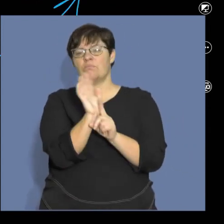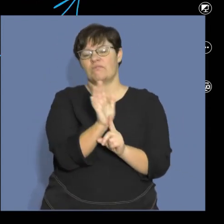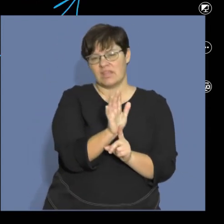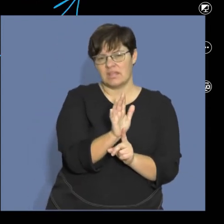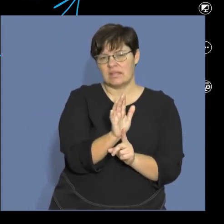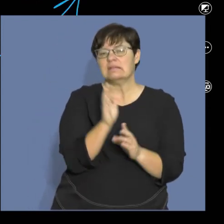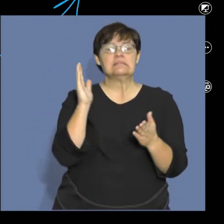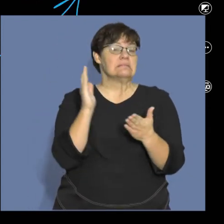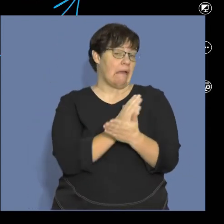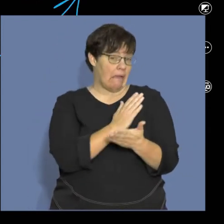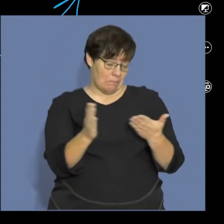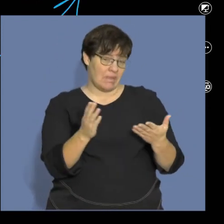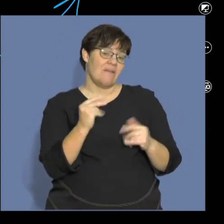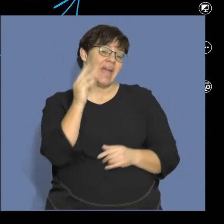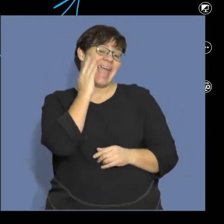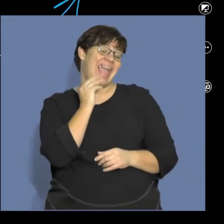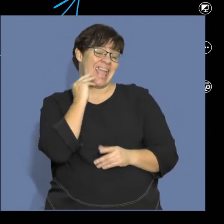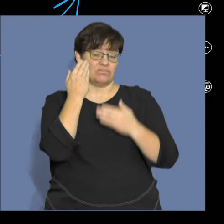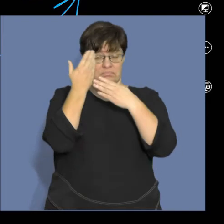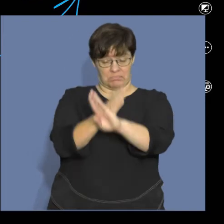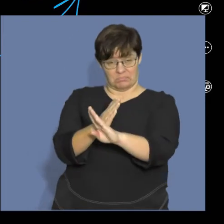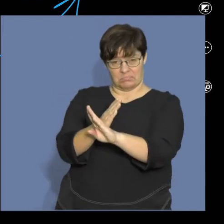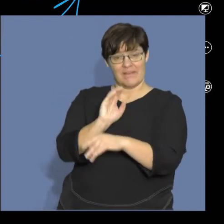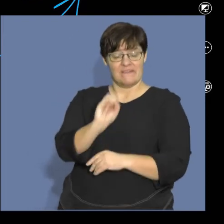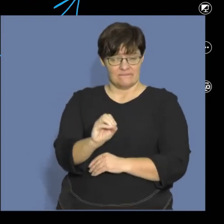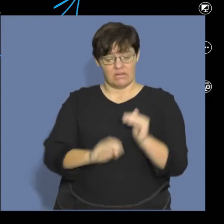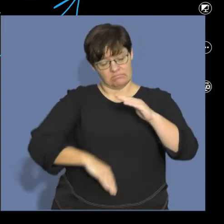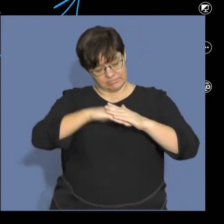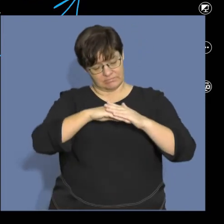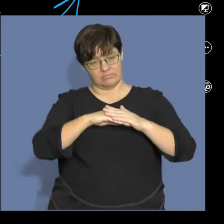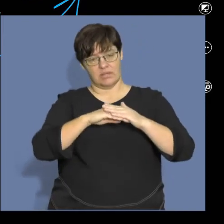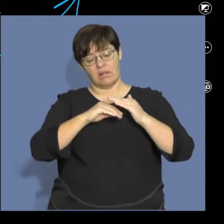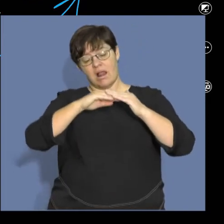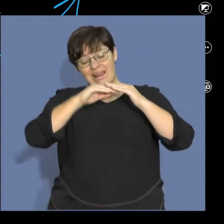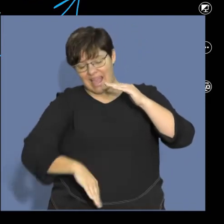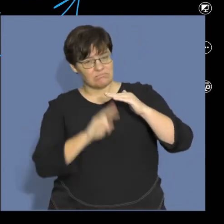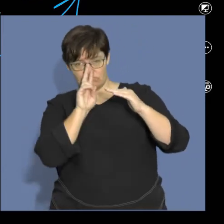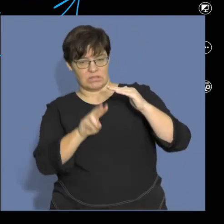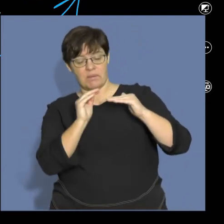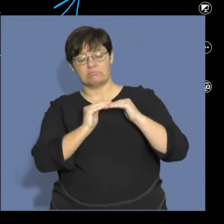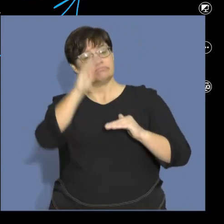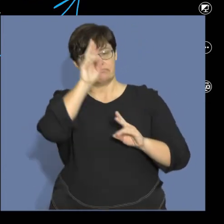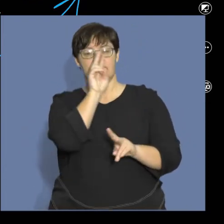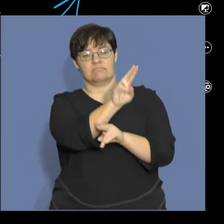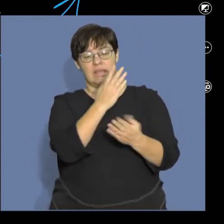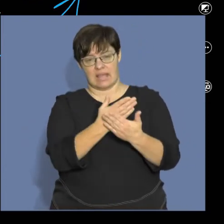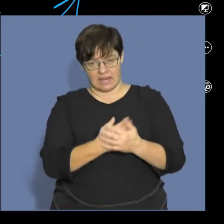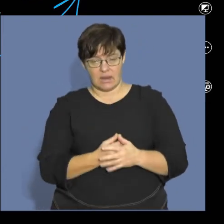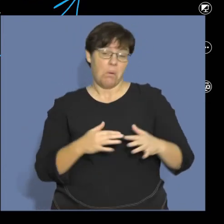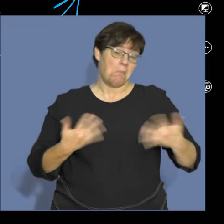movies, sometimes a movie has an age limit, or you might be very lucky in terms